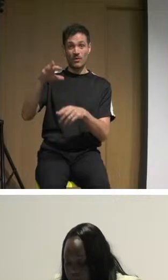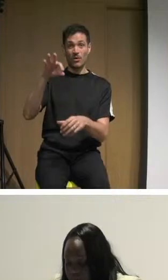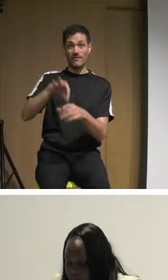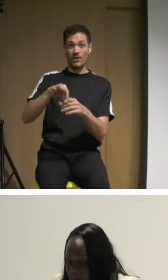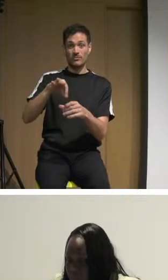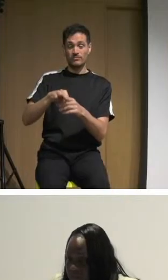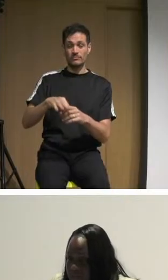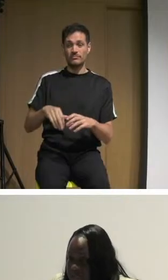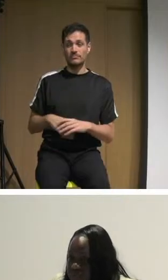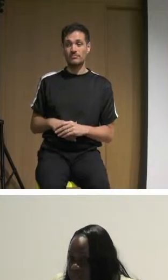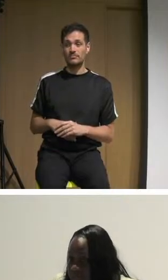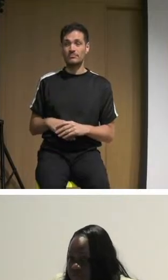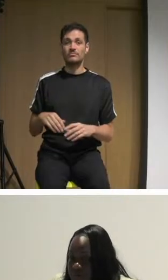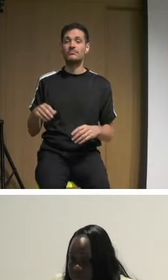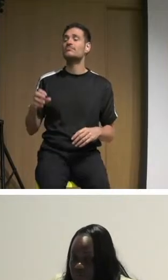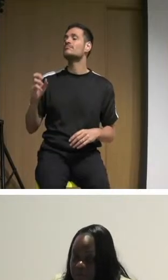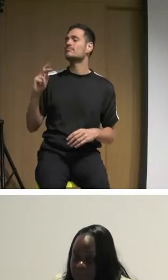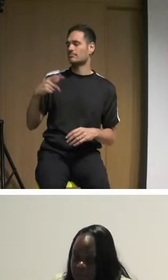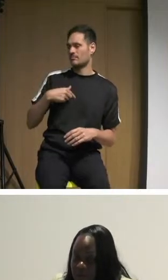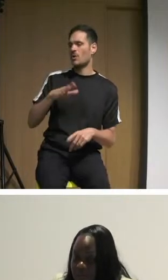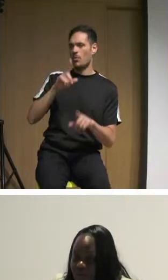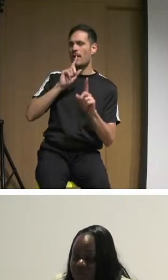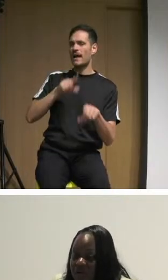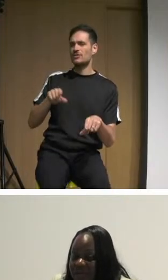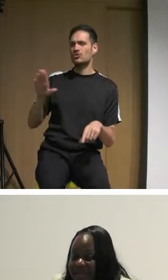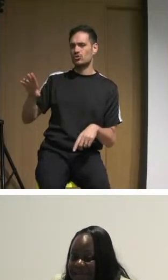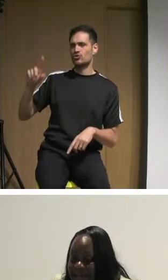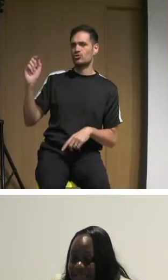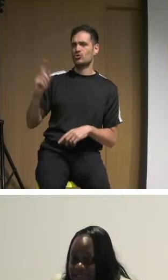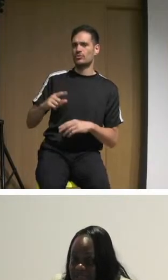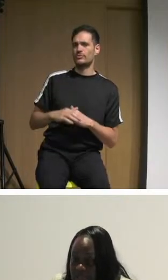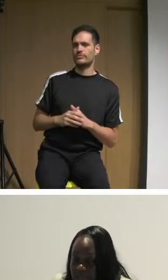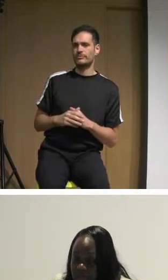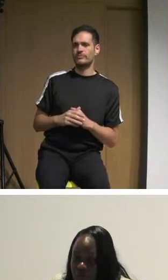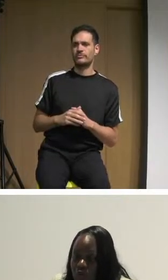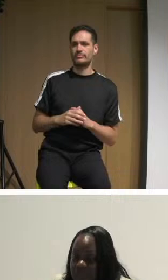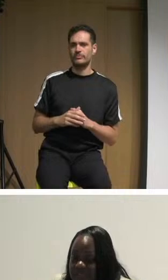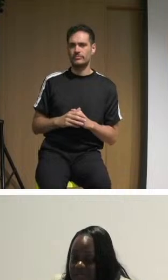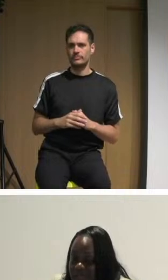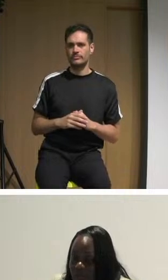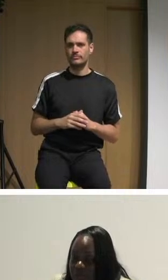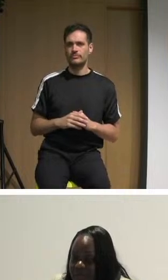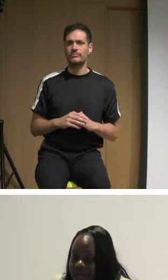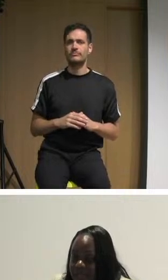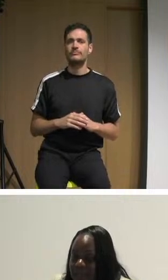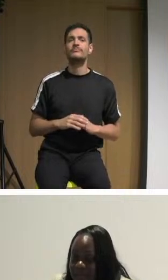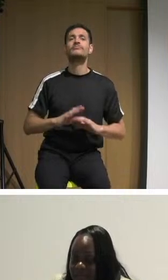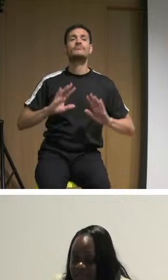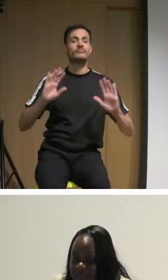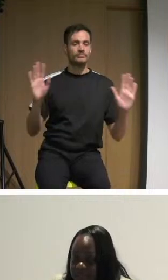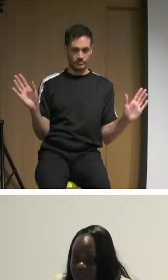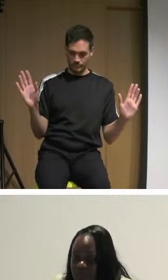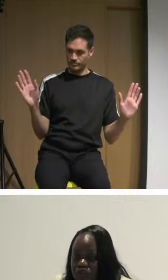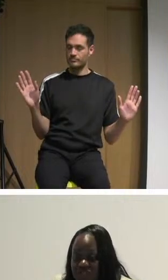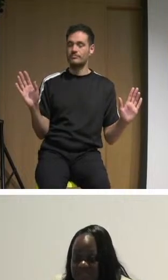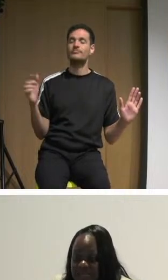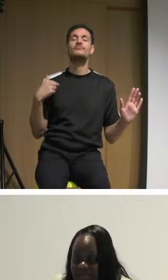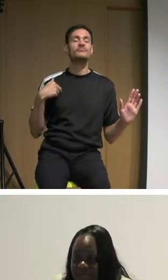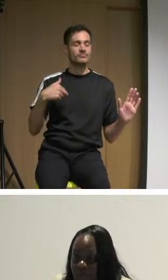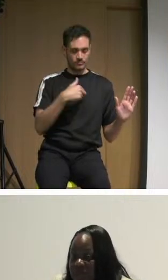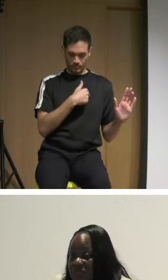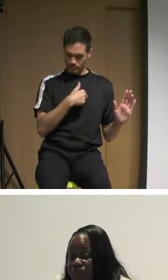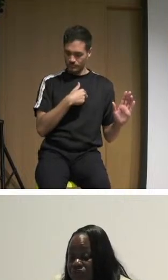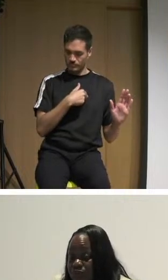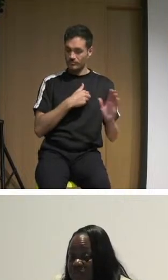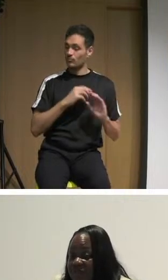question. I want to answer it again for everyone, that we are not, no one said that we are not in compliance, just said